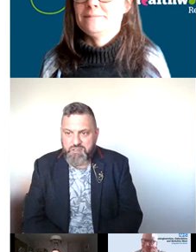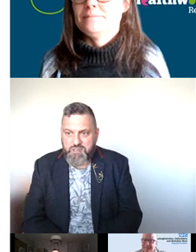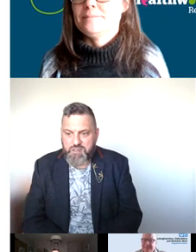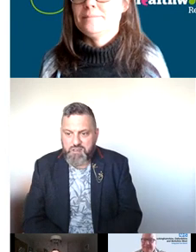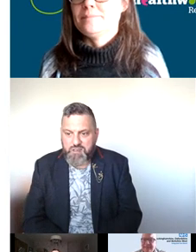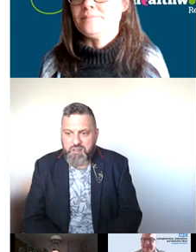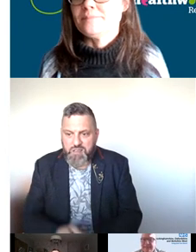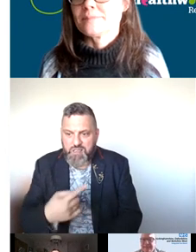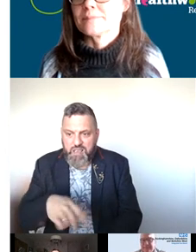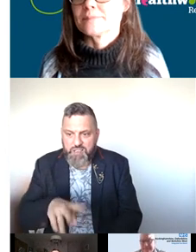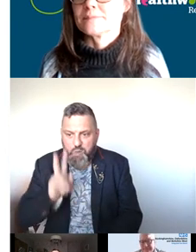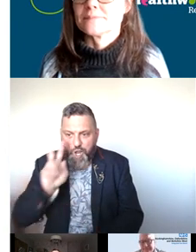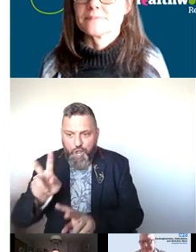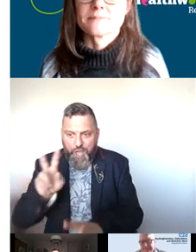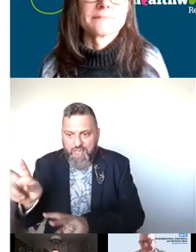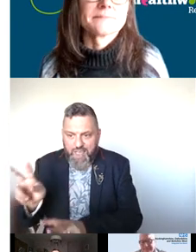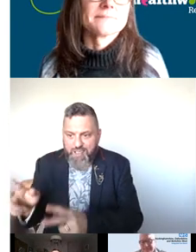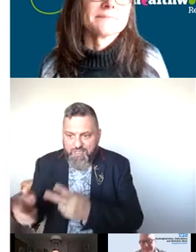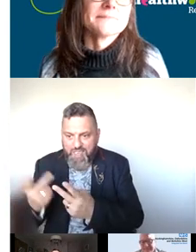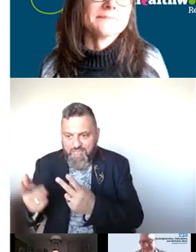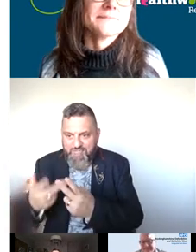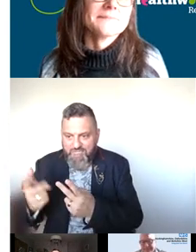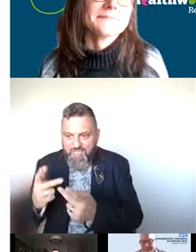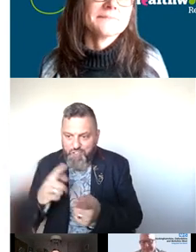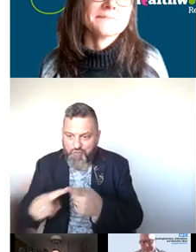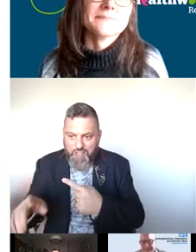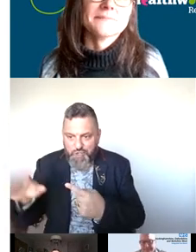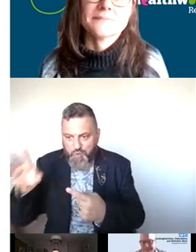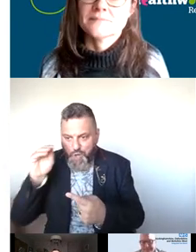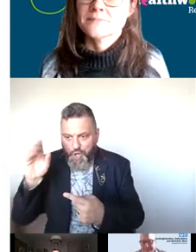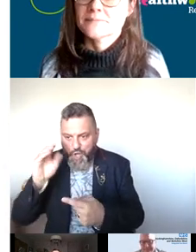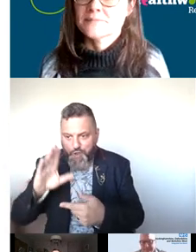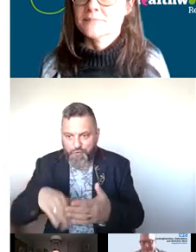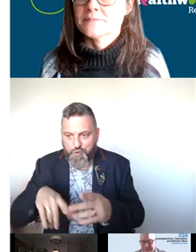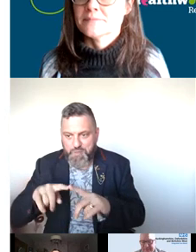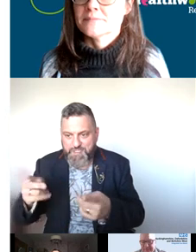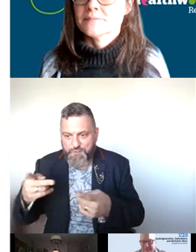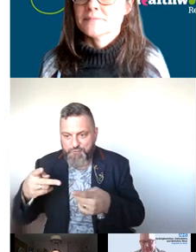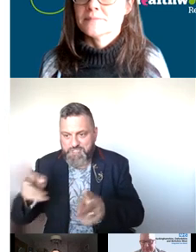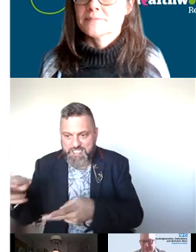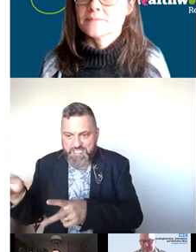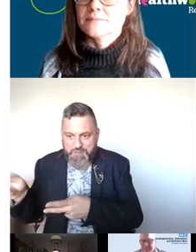Yes, there are lots of ways that we're trying to learn from different systems.